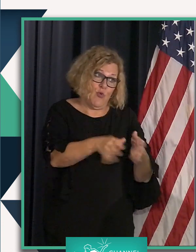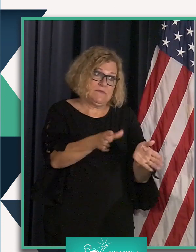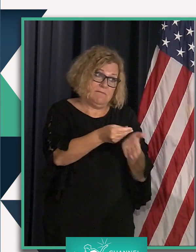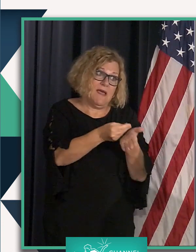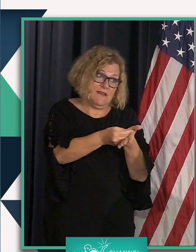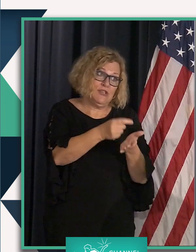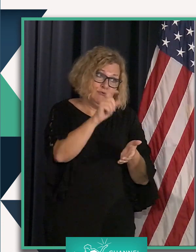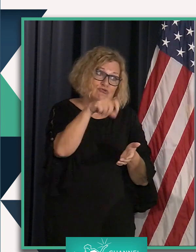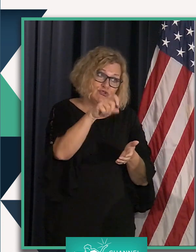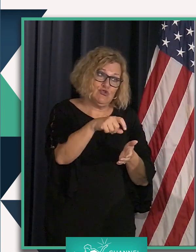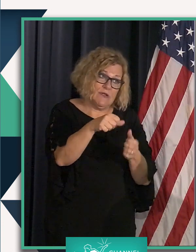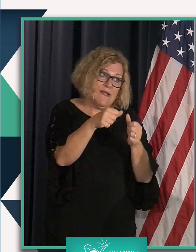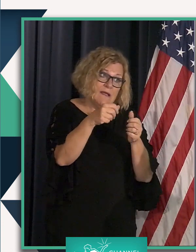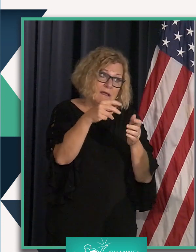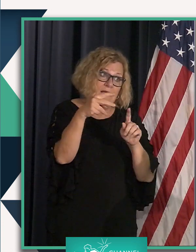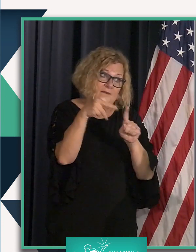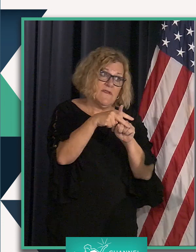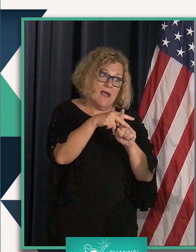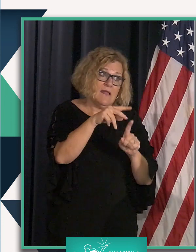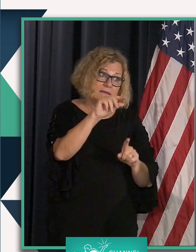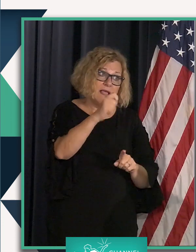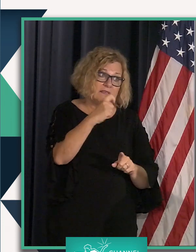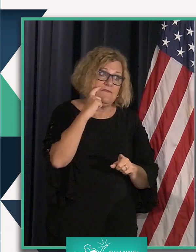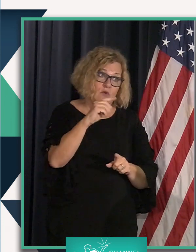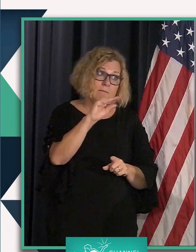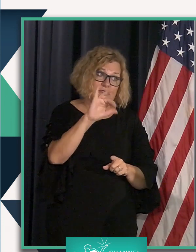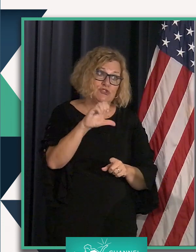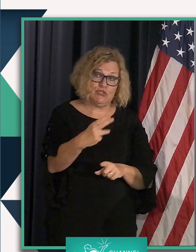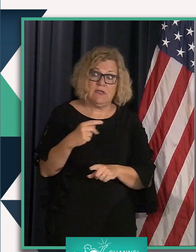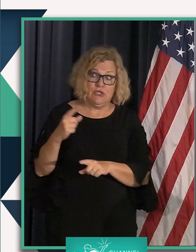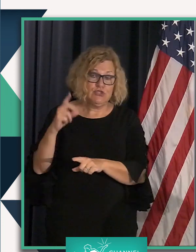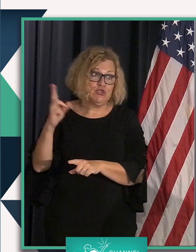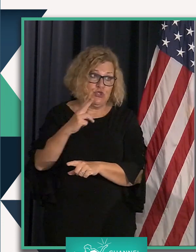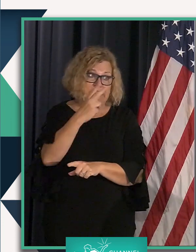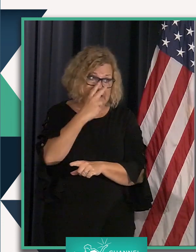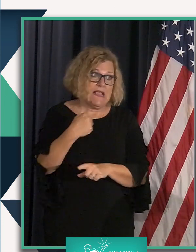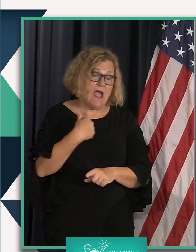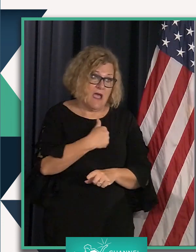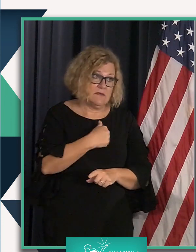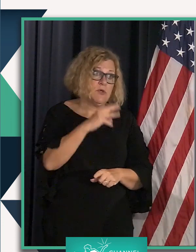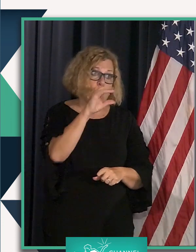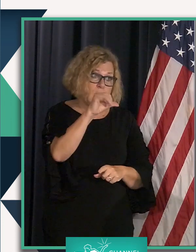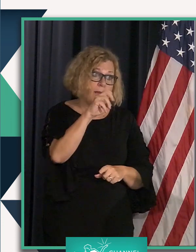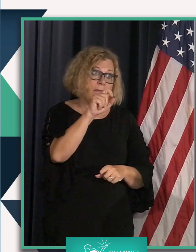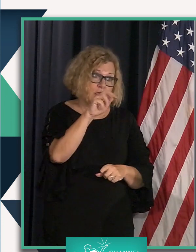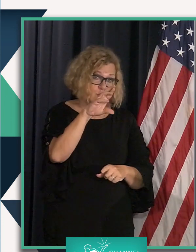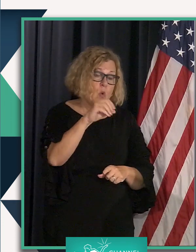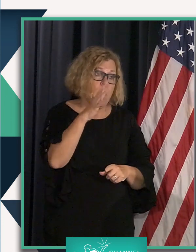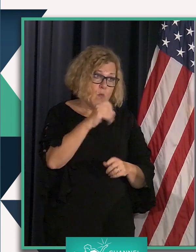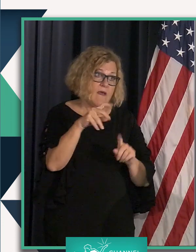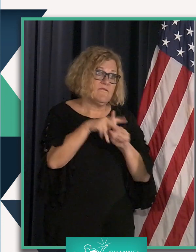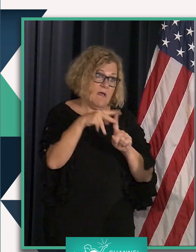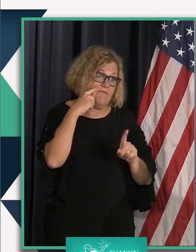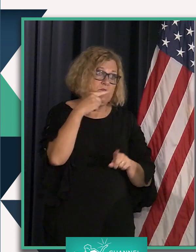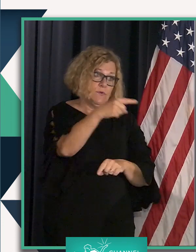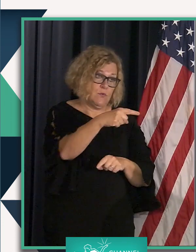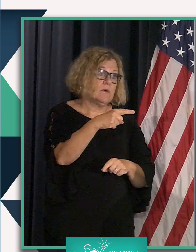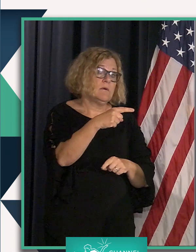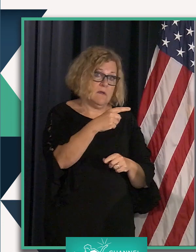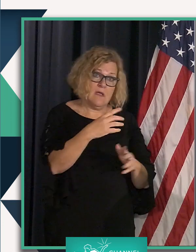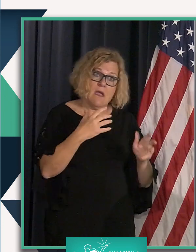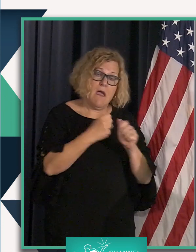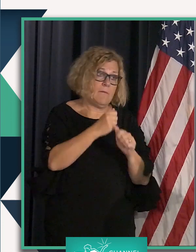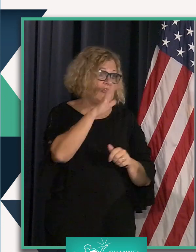be getting. So coming and seeing us or going and seeing our friends at Wayne Metro, we give you a chance to file a complete income tax return that, one, updates